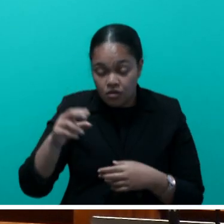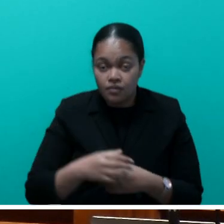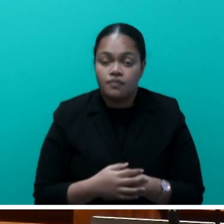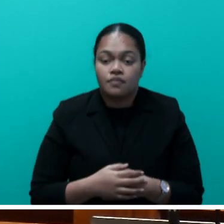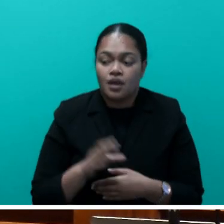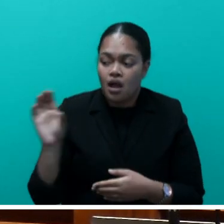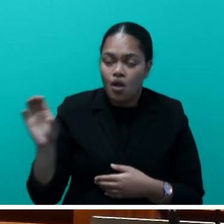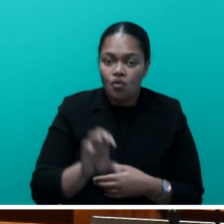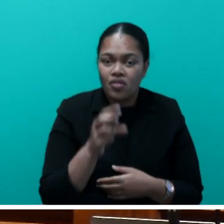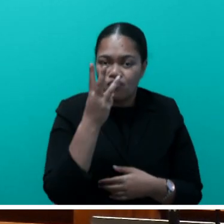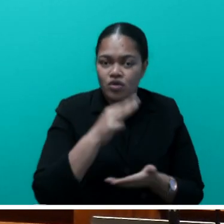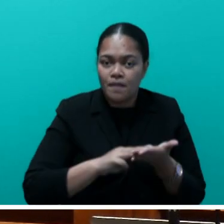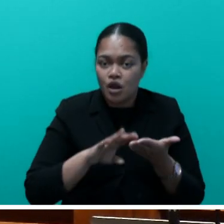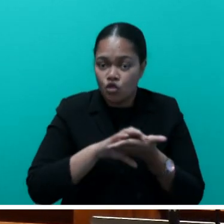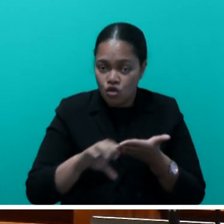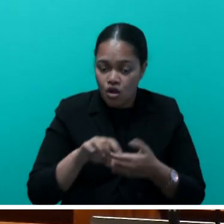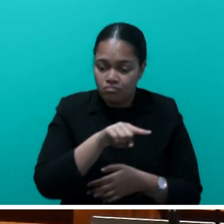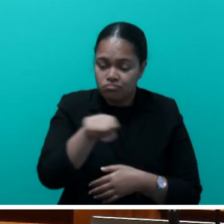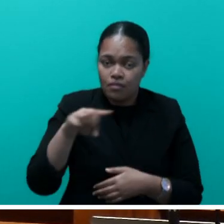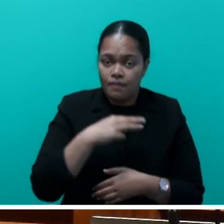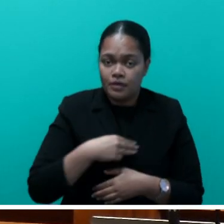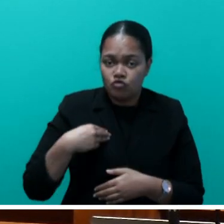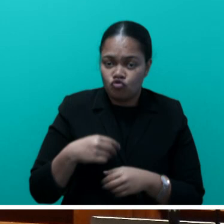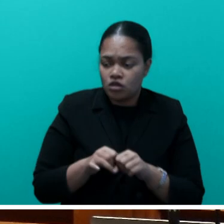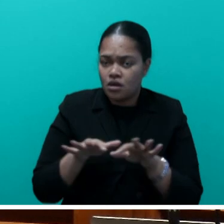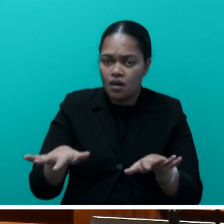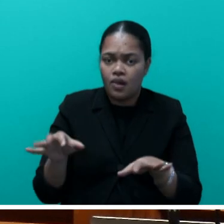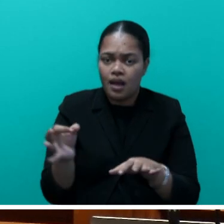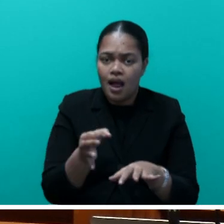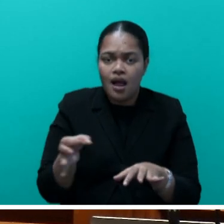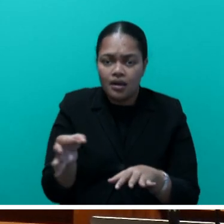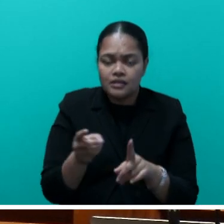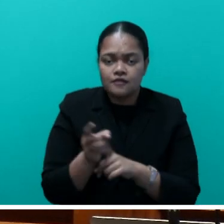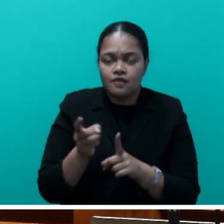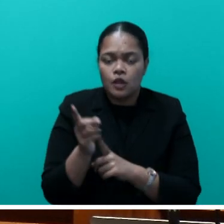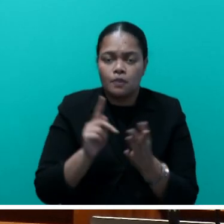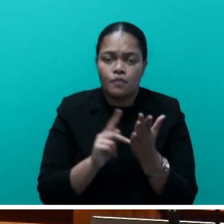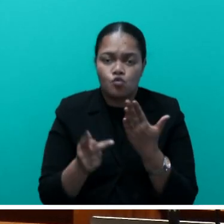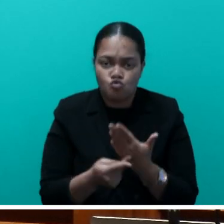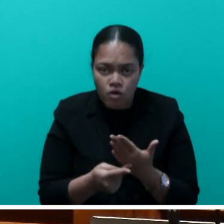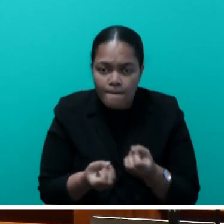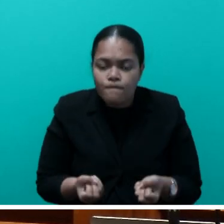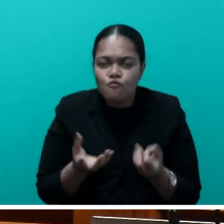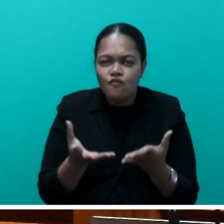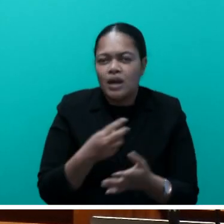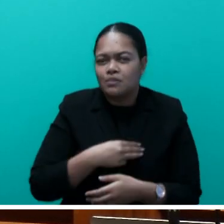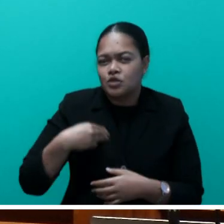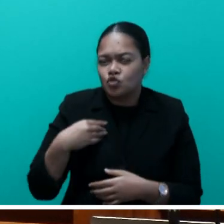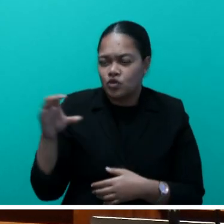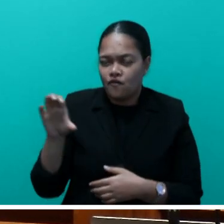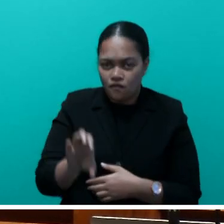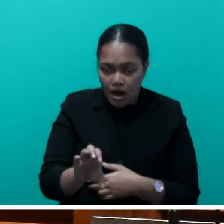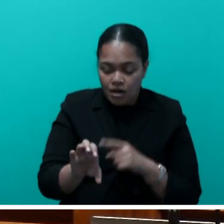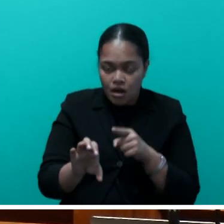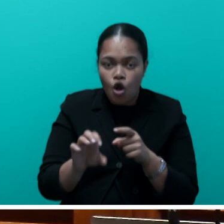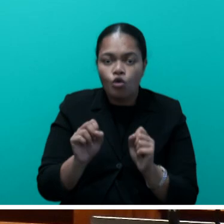of $3 million towards the Ministry's Rural Outer Island Rural Development Program provides the Ministry the funding opportunity to